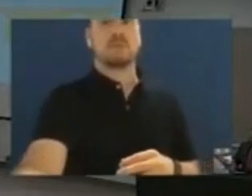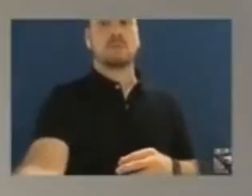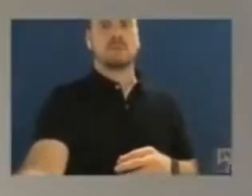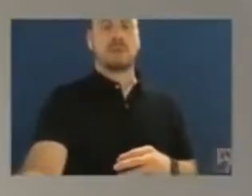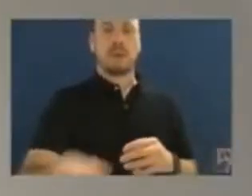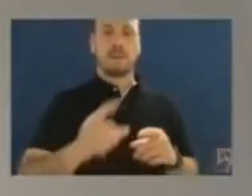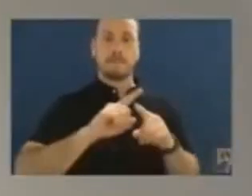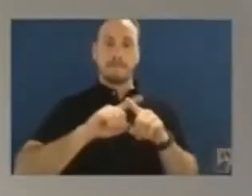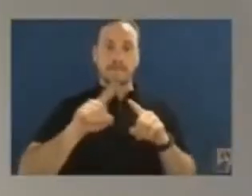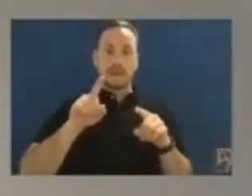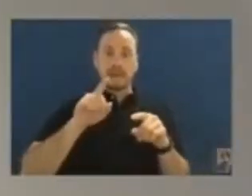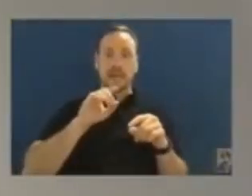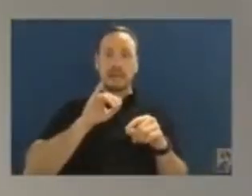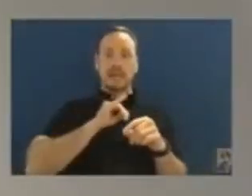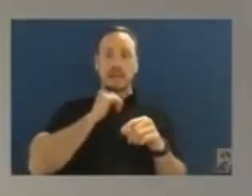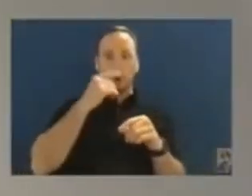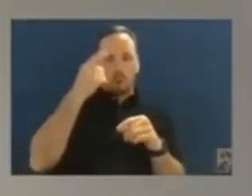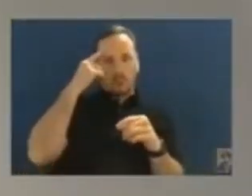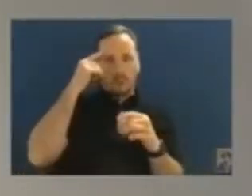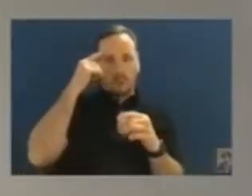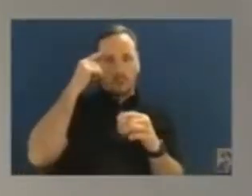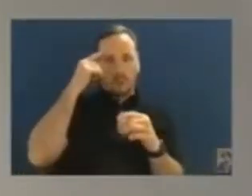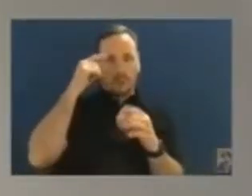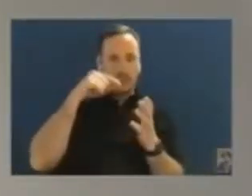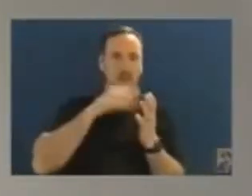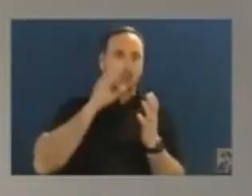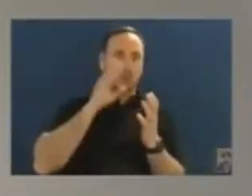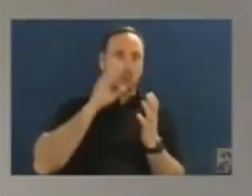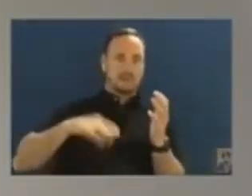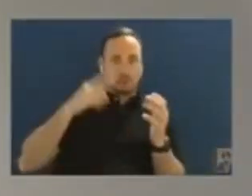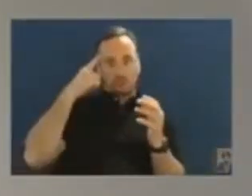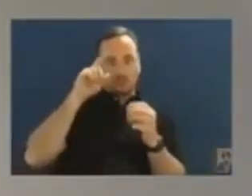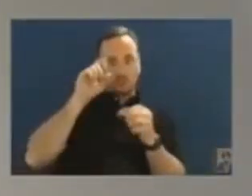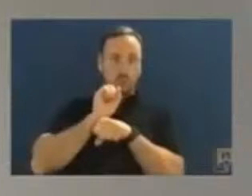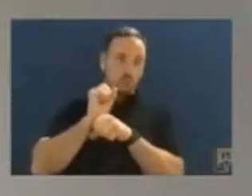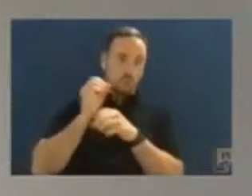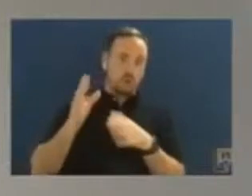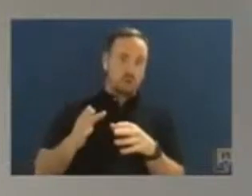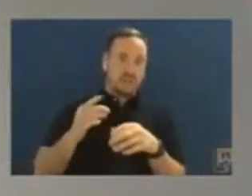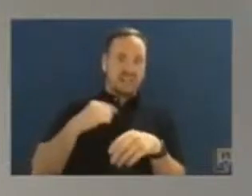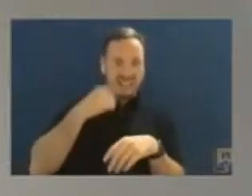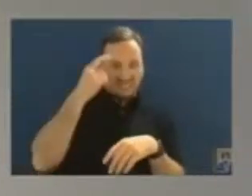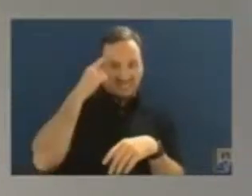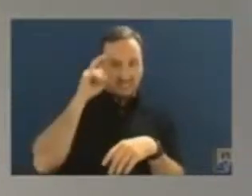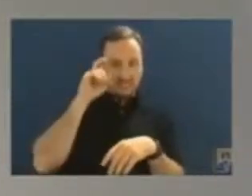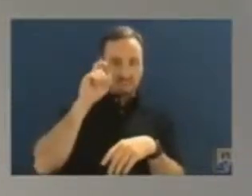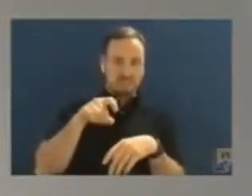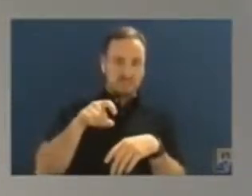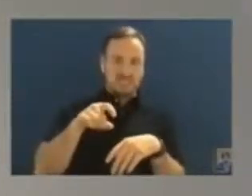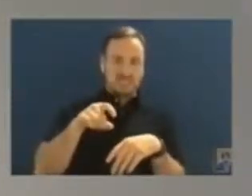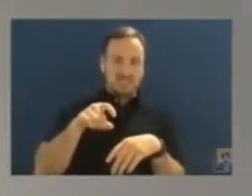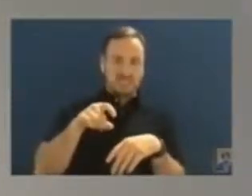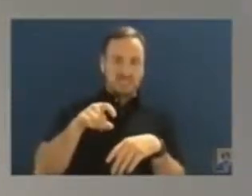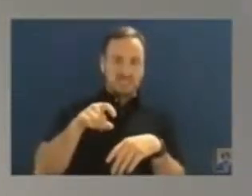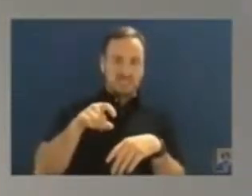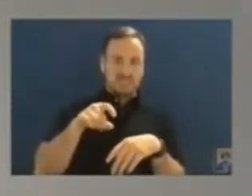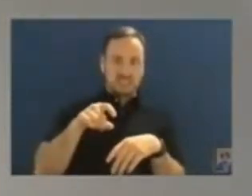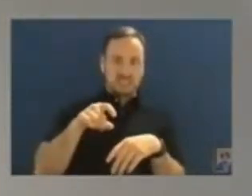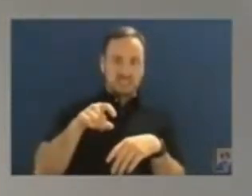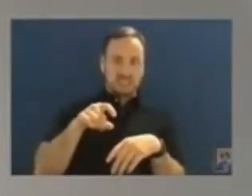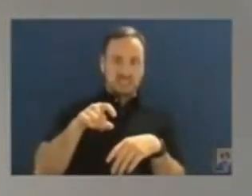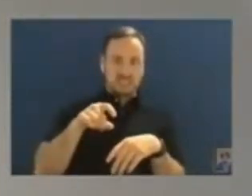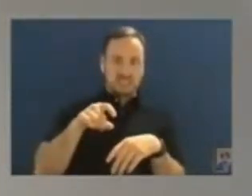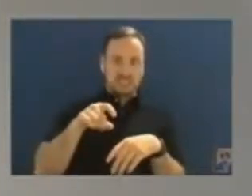be net beneficial for our workers. I think we have to just come to terms with that we are indeed creating a